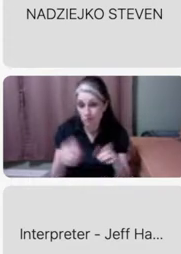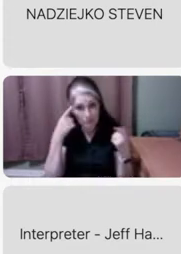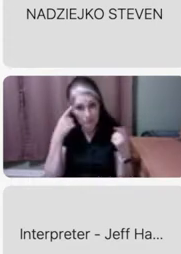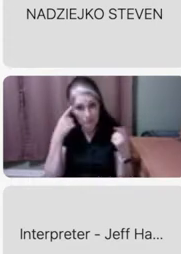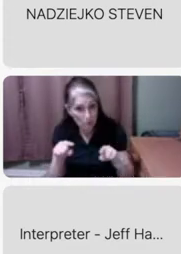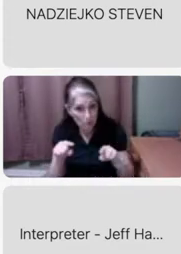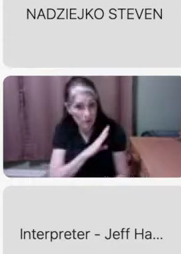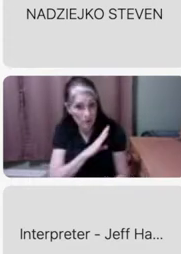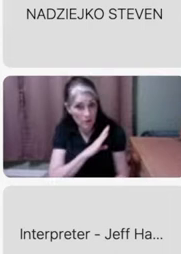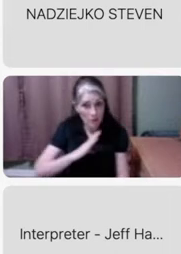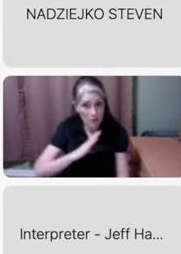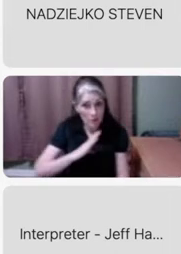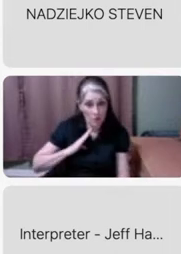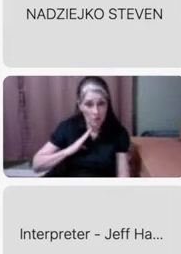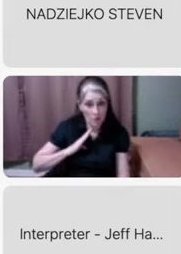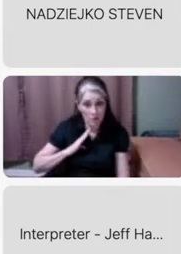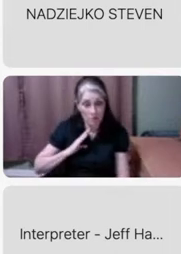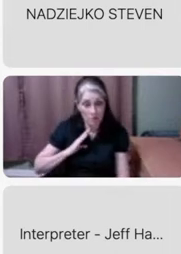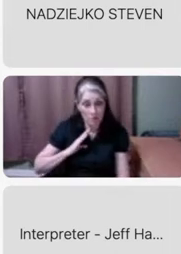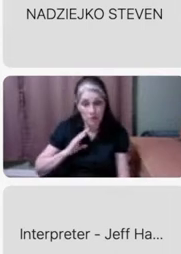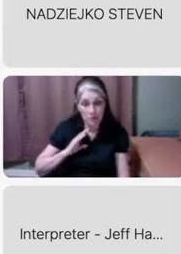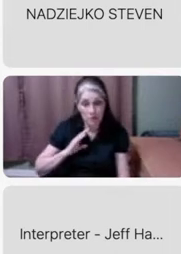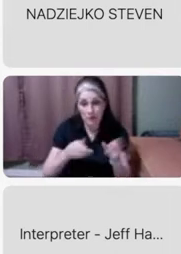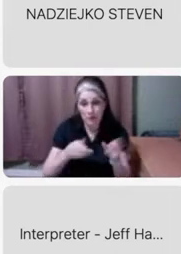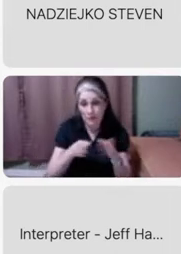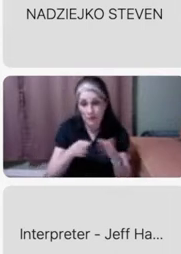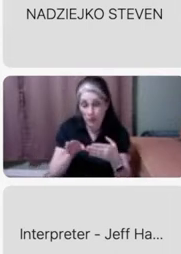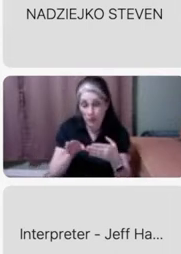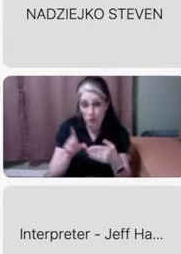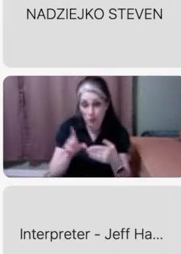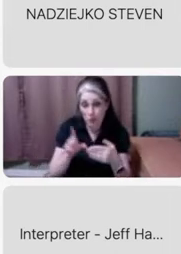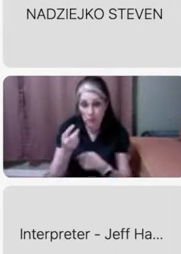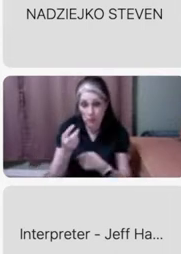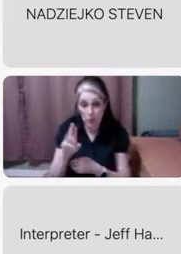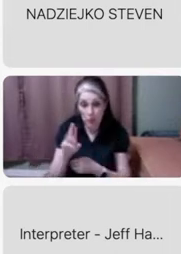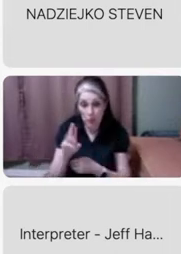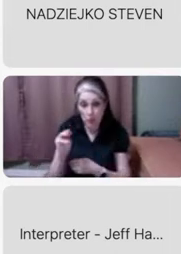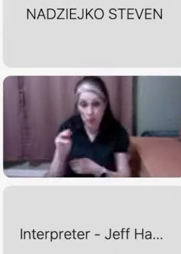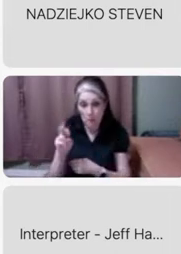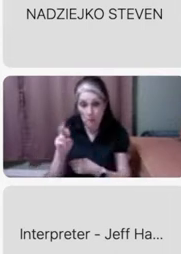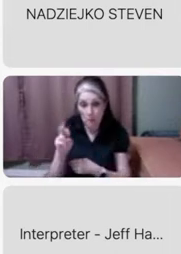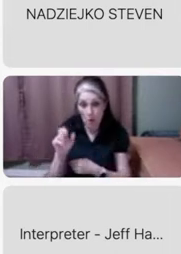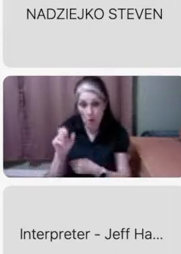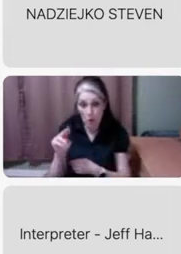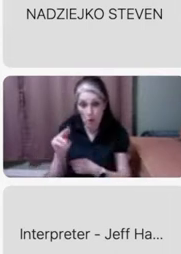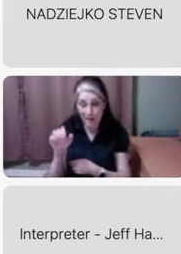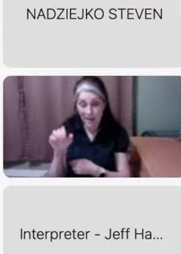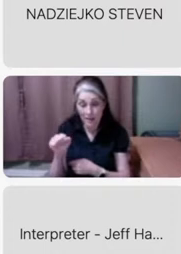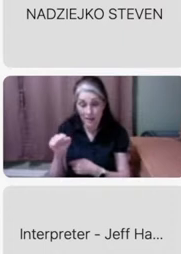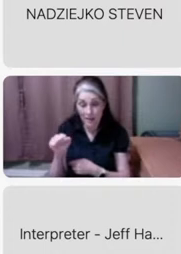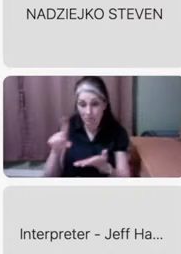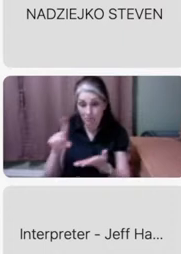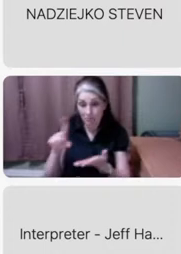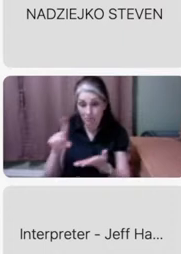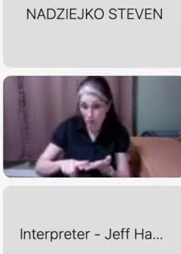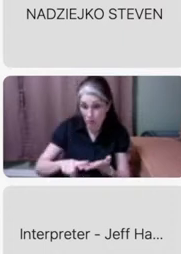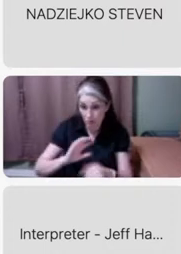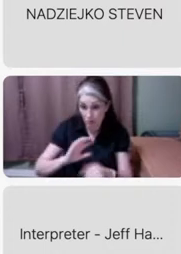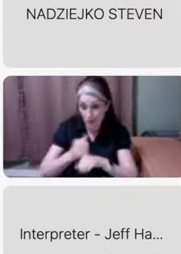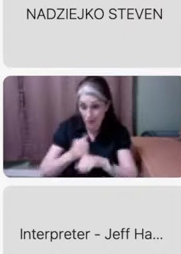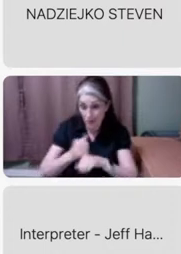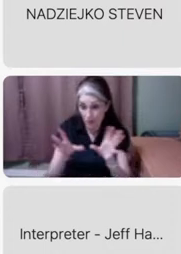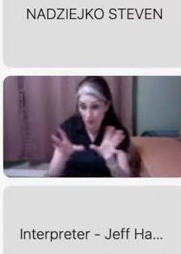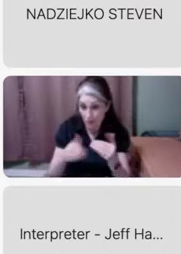direction to dr miranda to look into this and form a committee and proceed with this